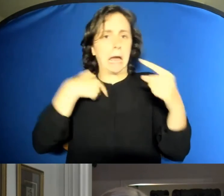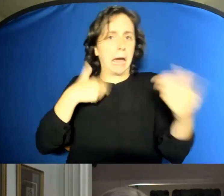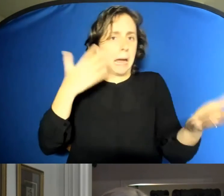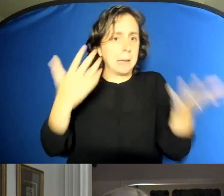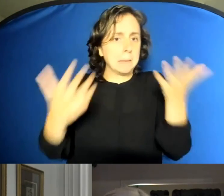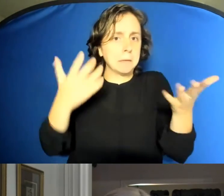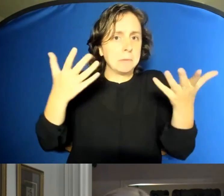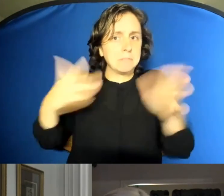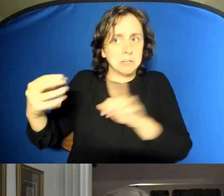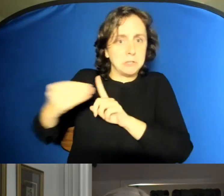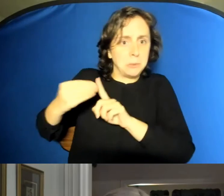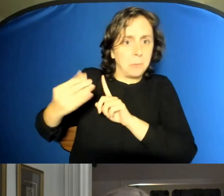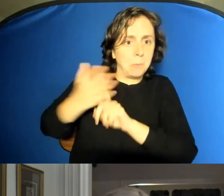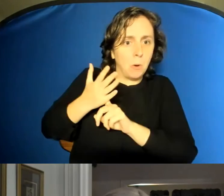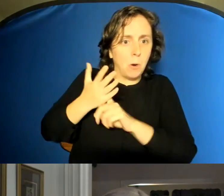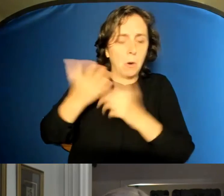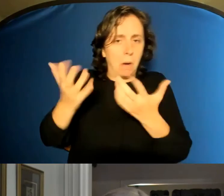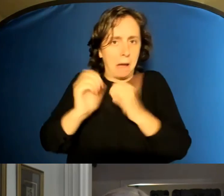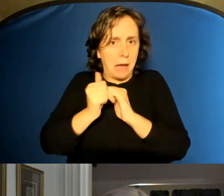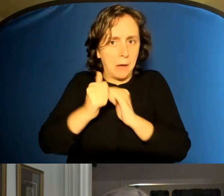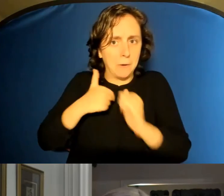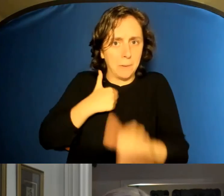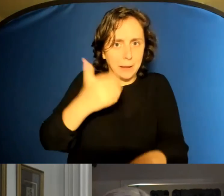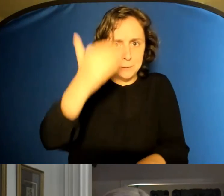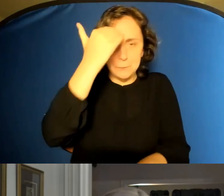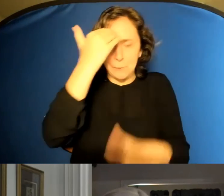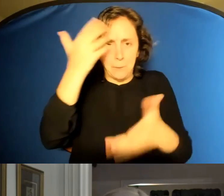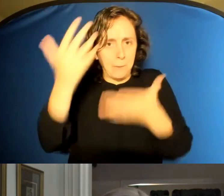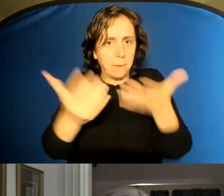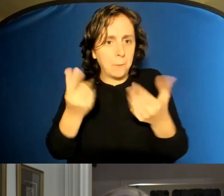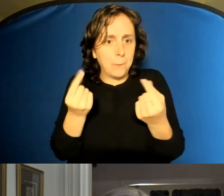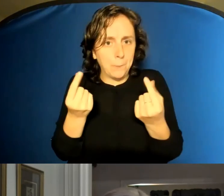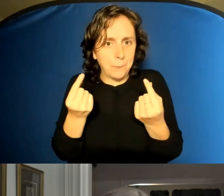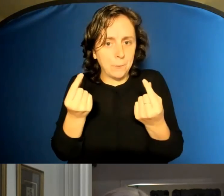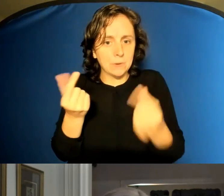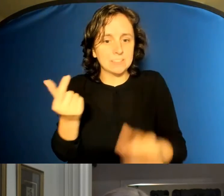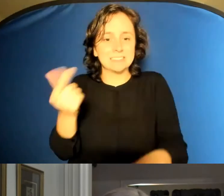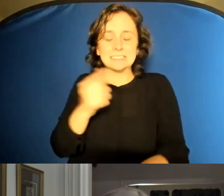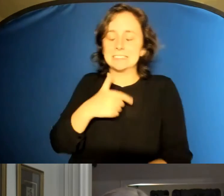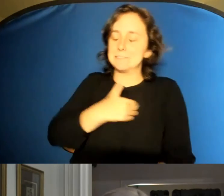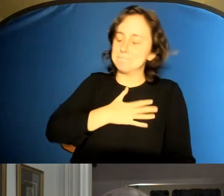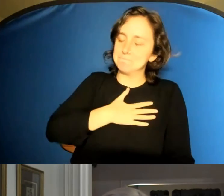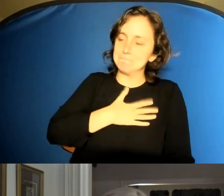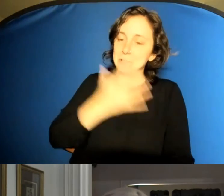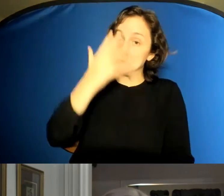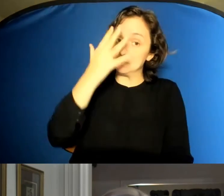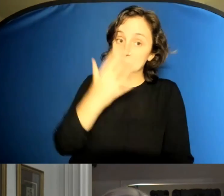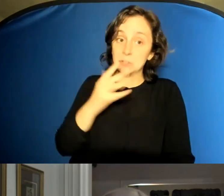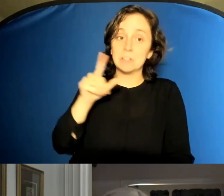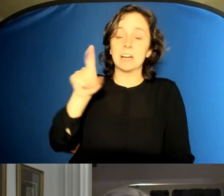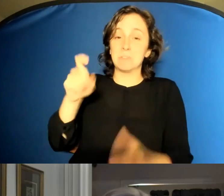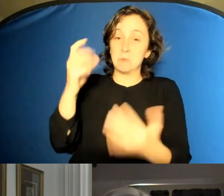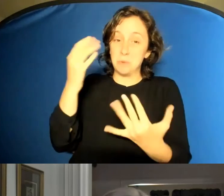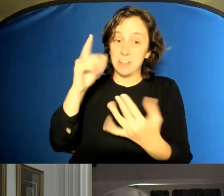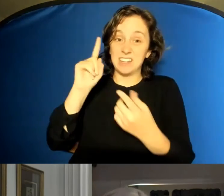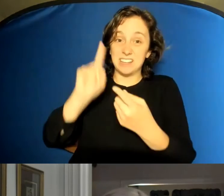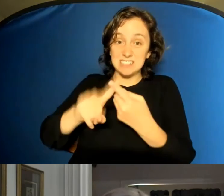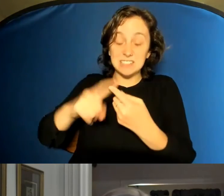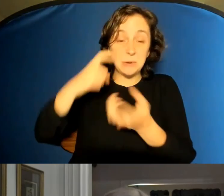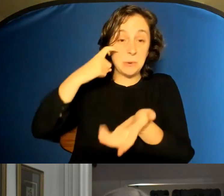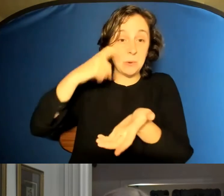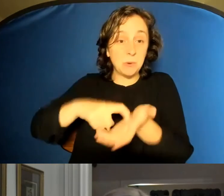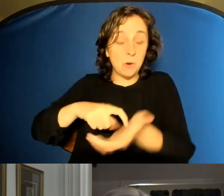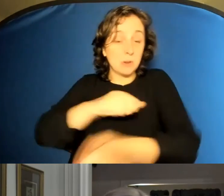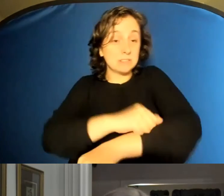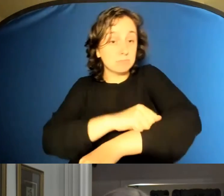can I know for sure if I have it? And I'm like, I hate to say this, but you have to wait till you actually get a lesion in order